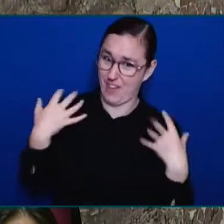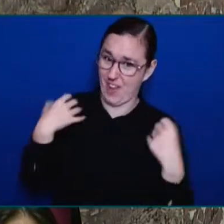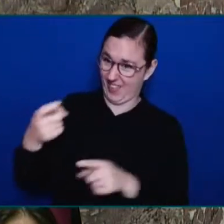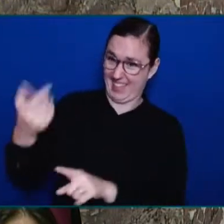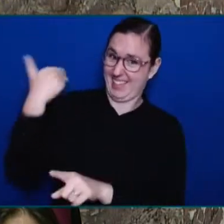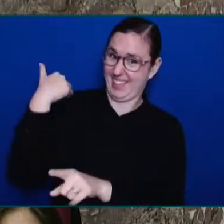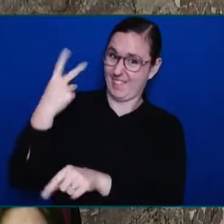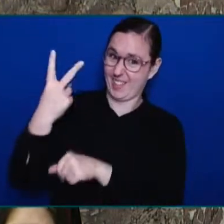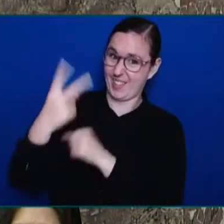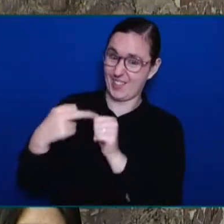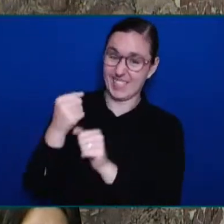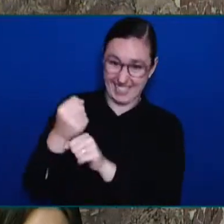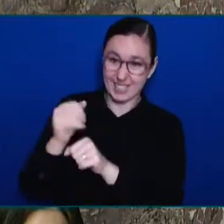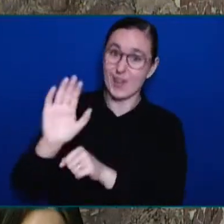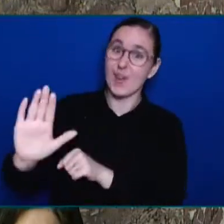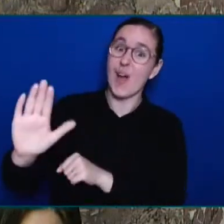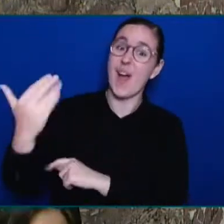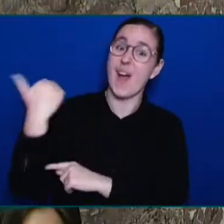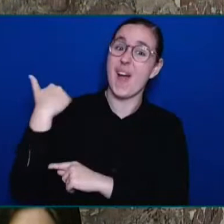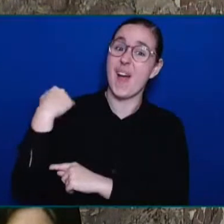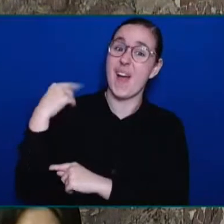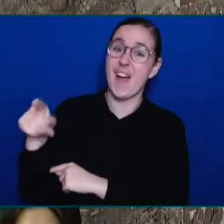he started, which is quite an achievement.